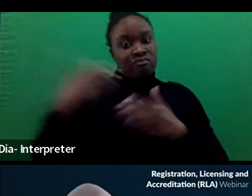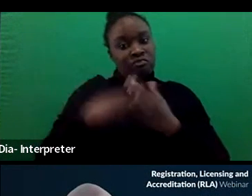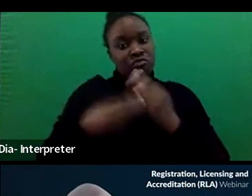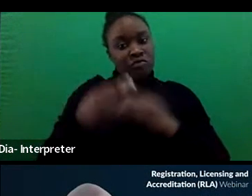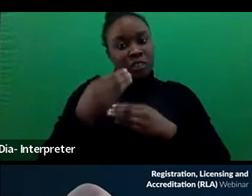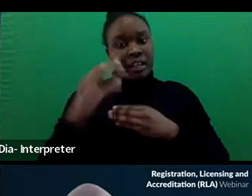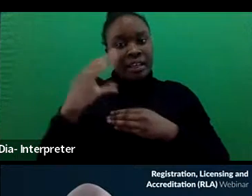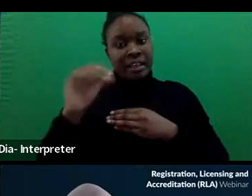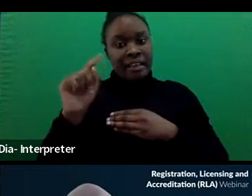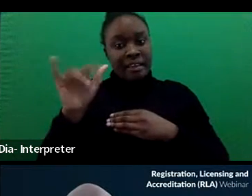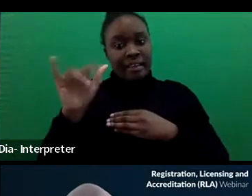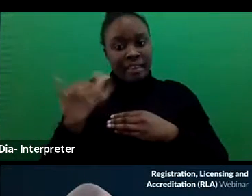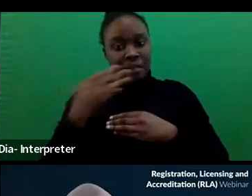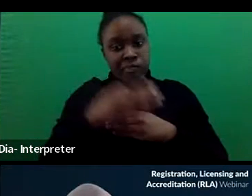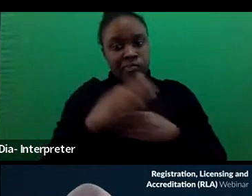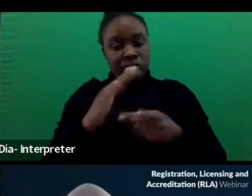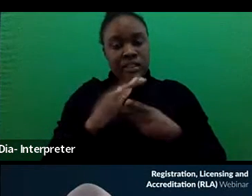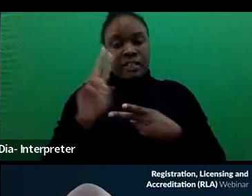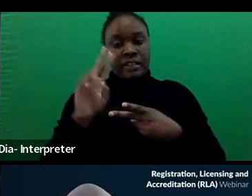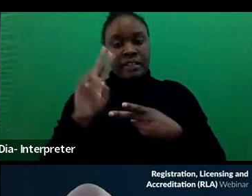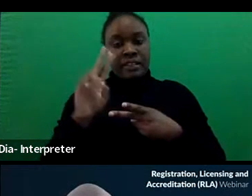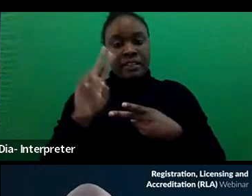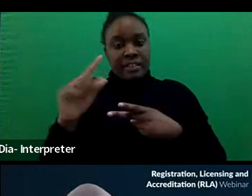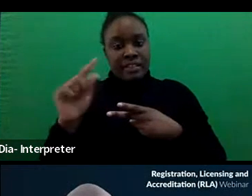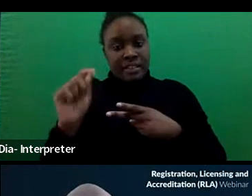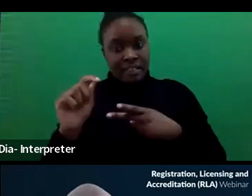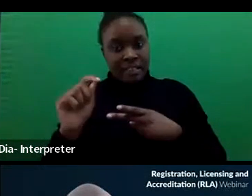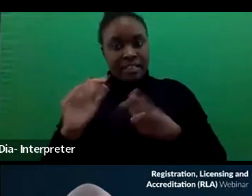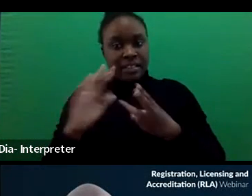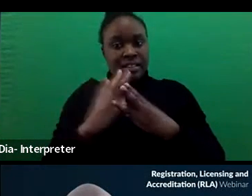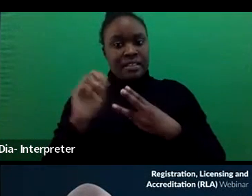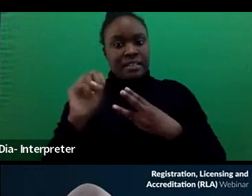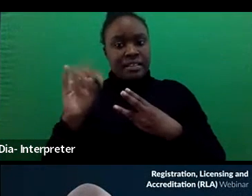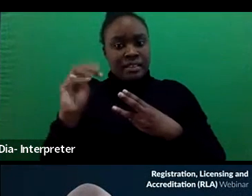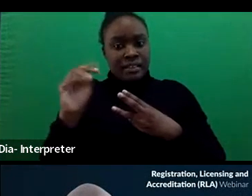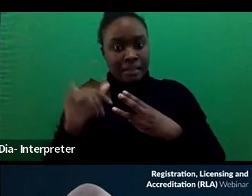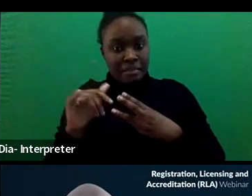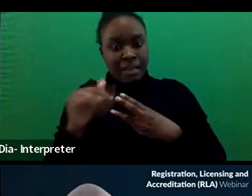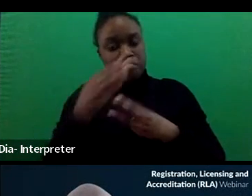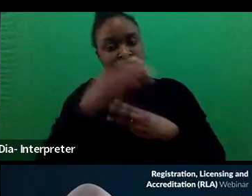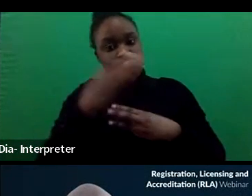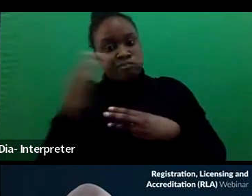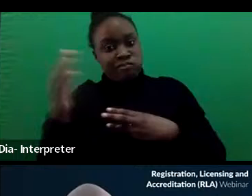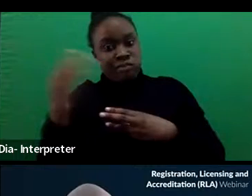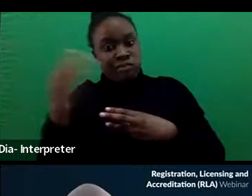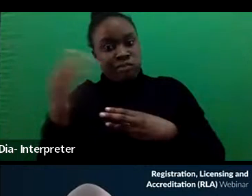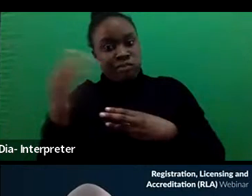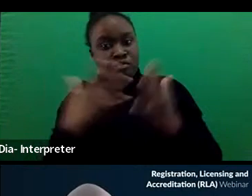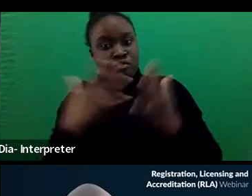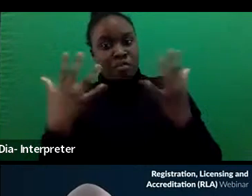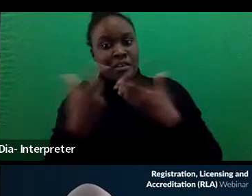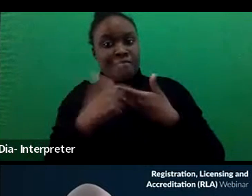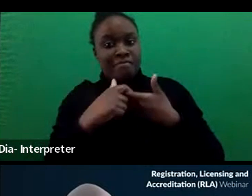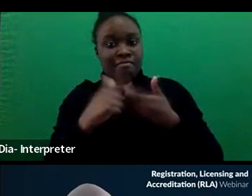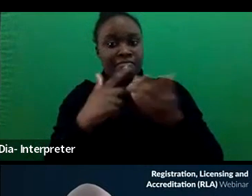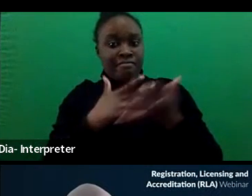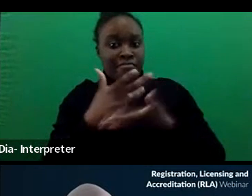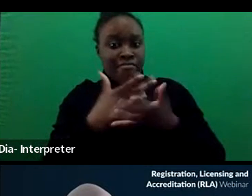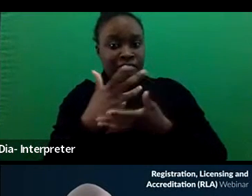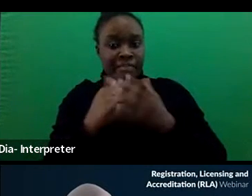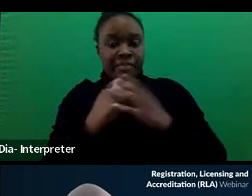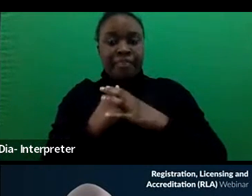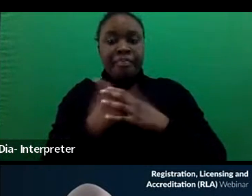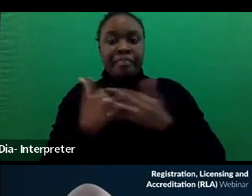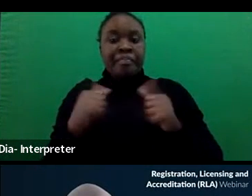we have Vincent, Zikali, Simi. So thank you very much for engaging us. And in terms of strategic